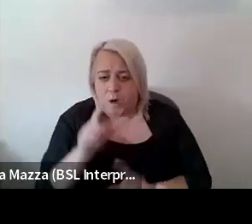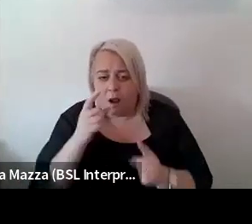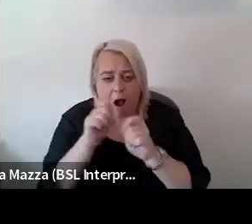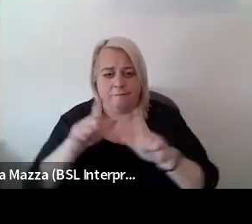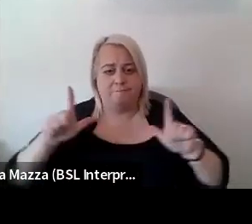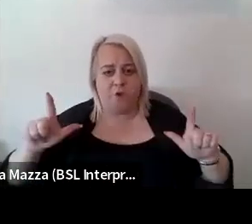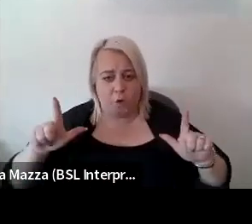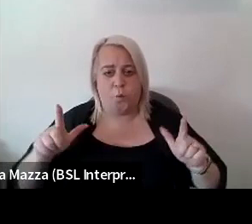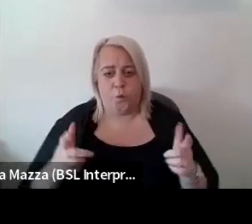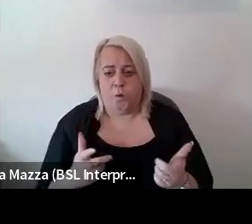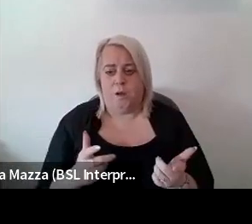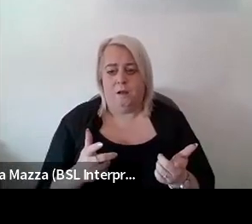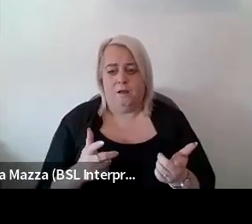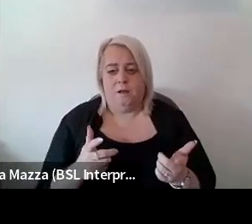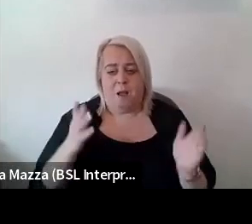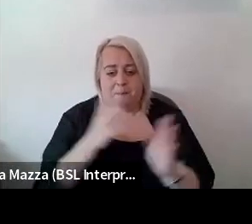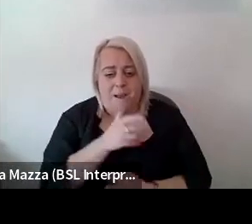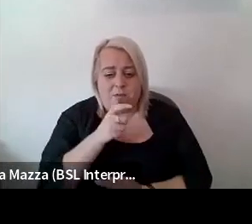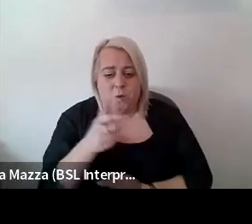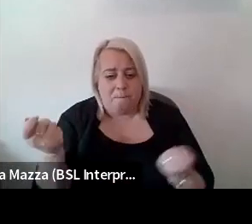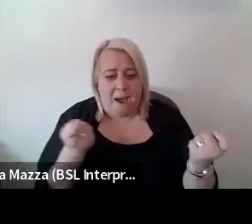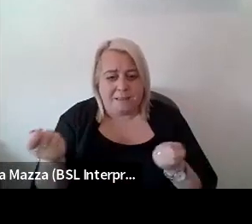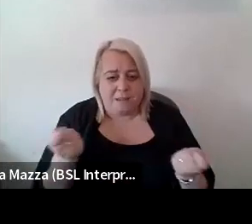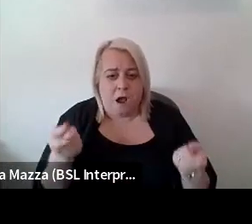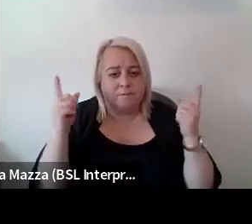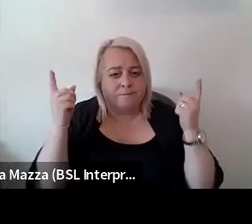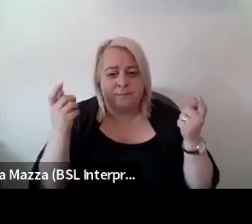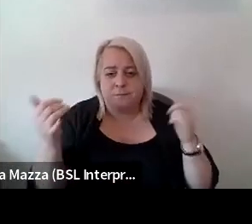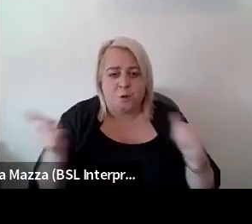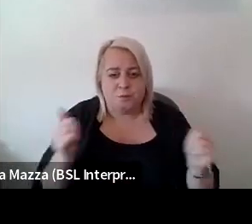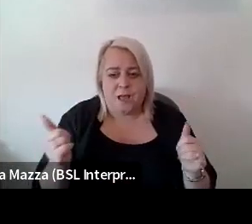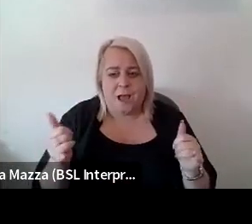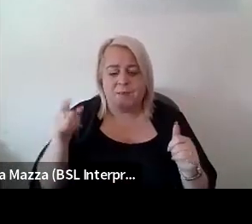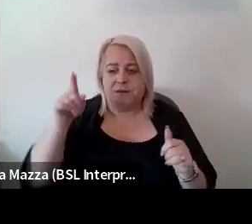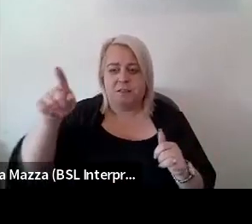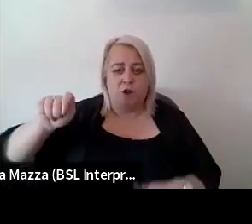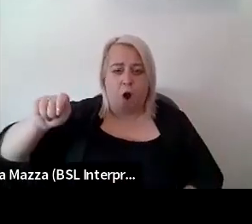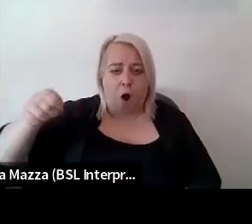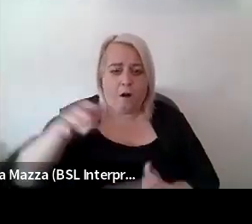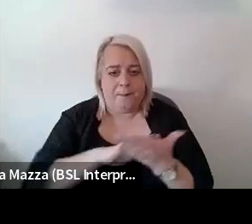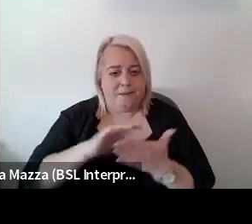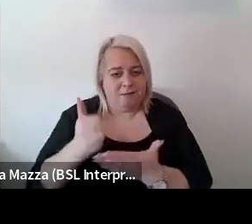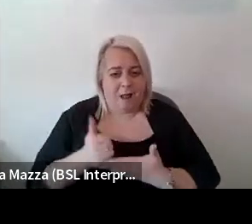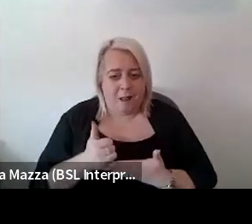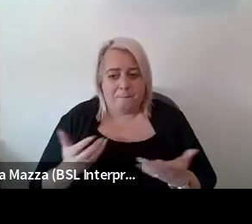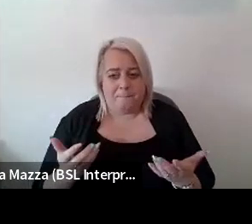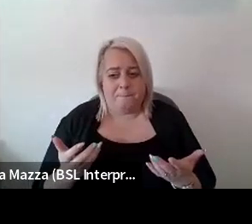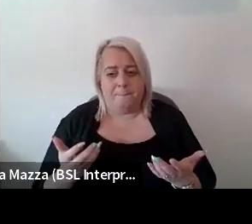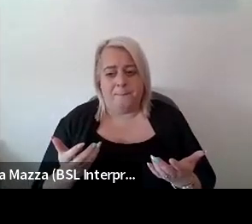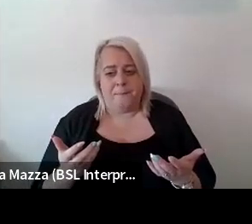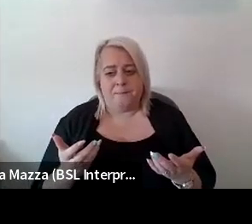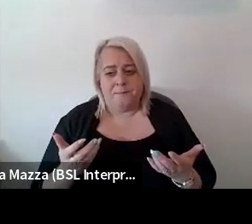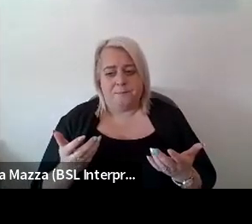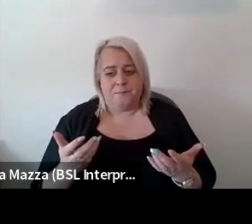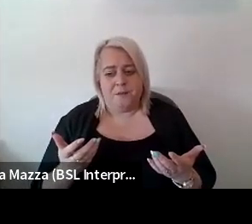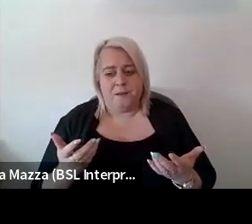password manager, it's still, sometimes it's not on for some reason, or who knows. Yeah. It is the most